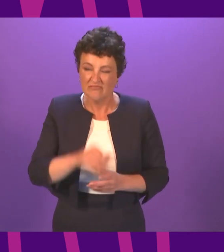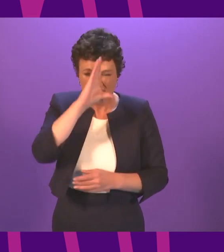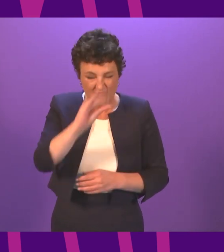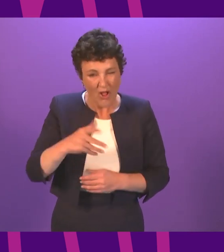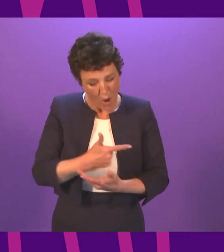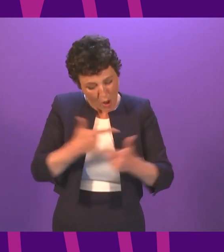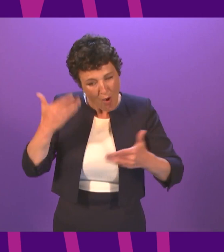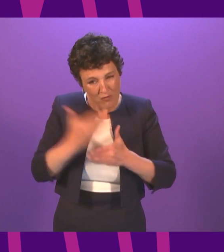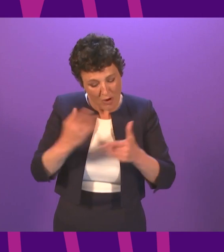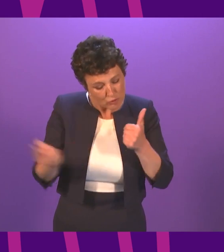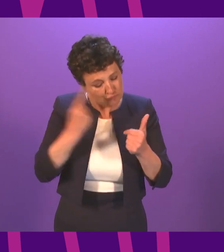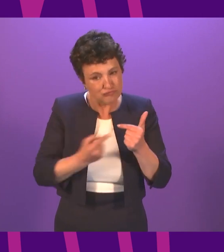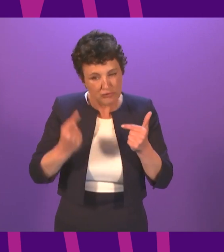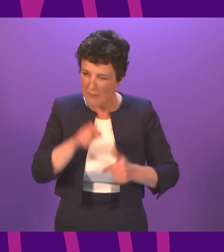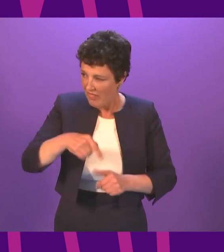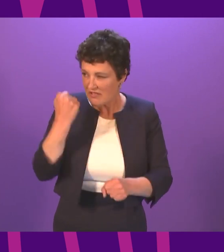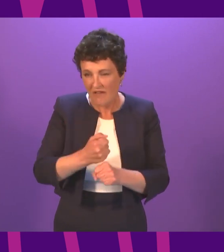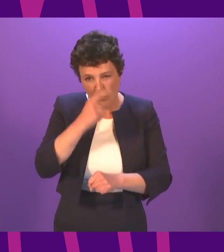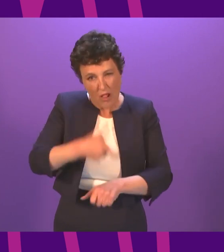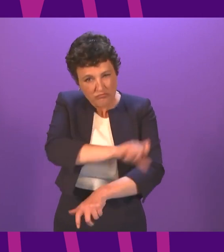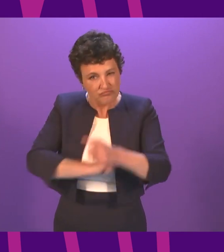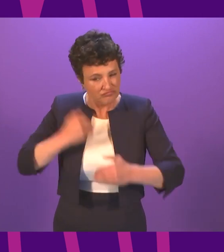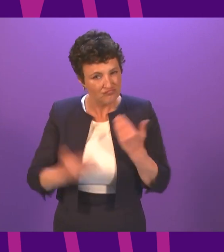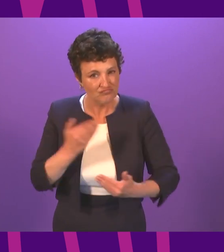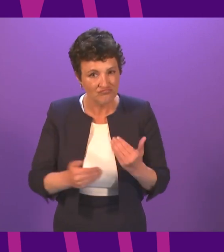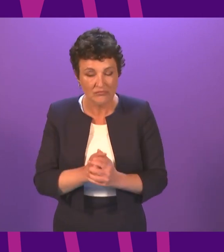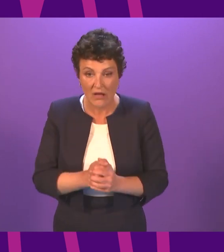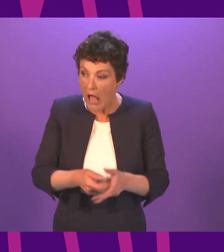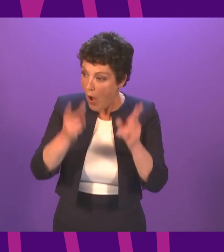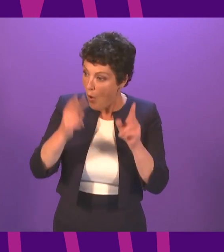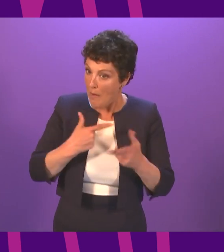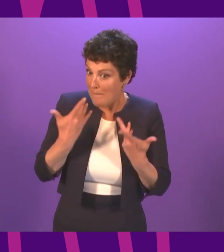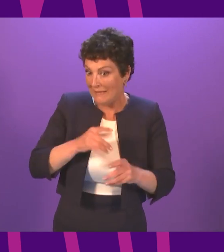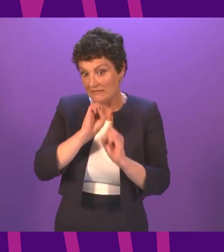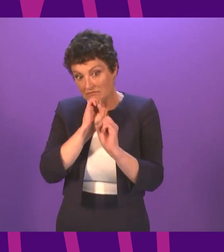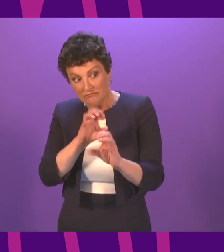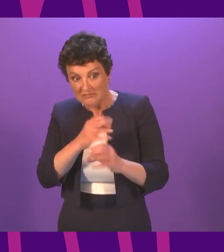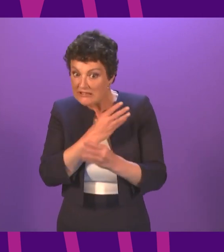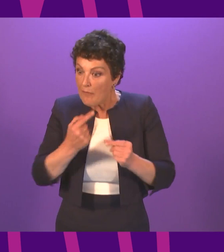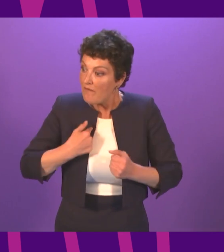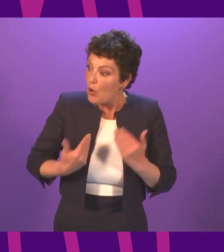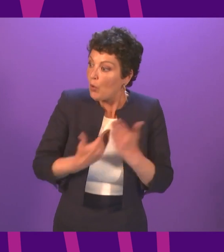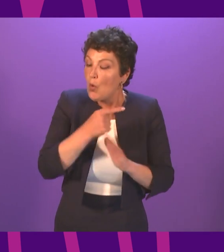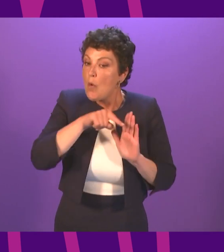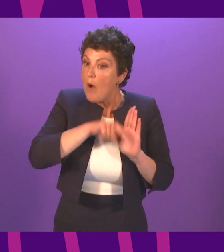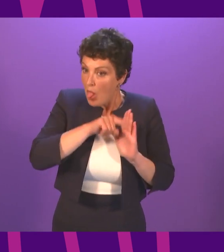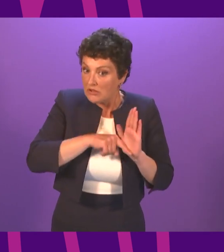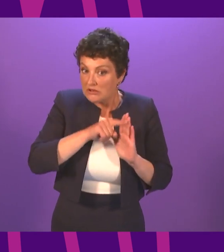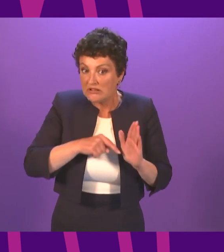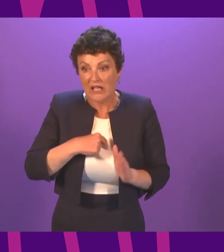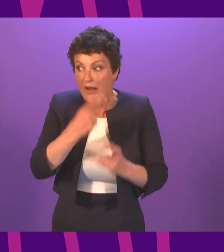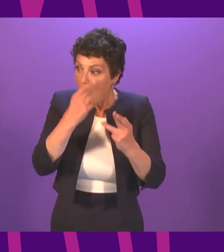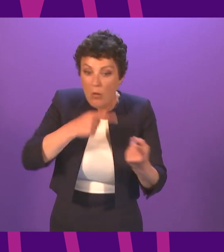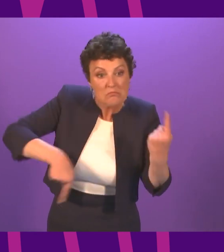action. Many of the policy initiatives I have mentioned will, I hope, attract cross-party agreement, a point I will return to